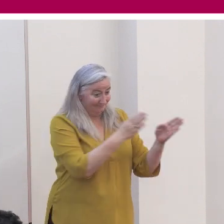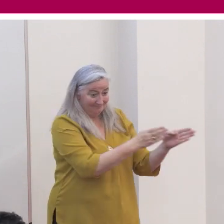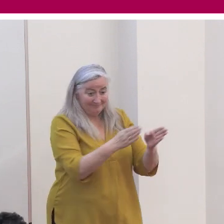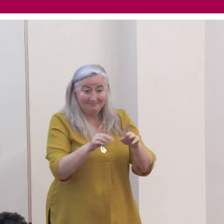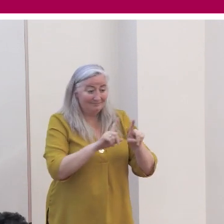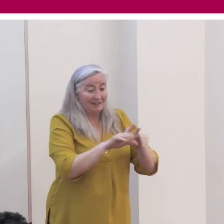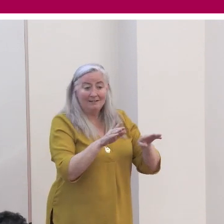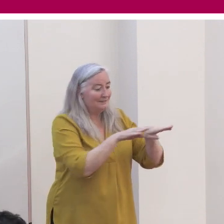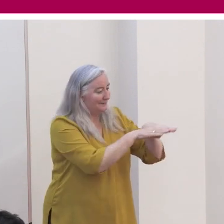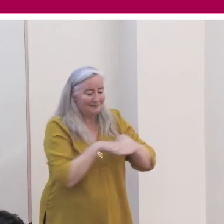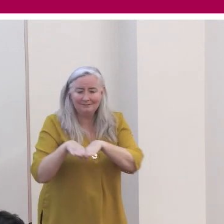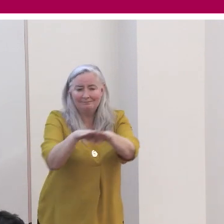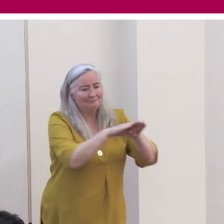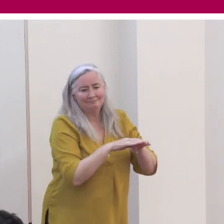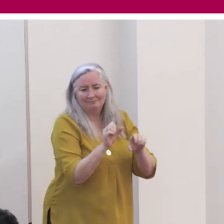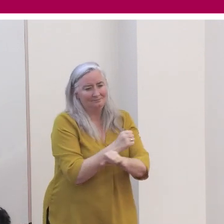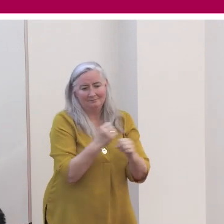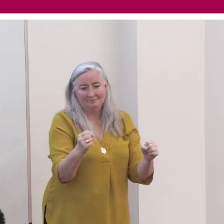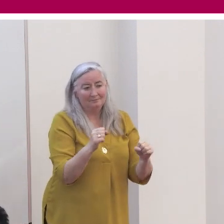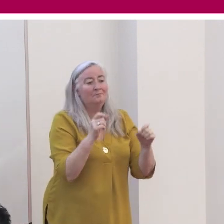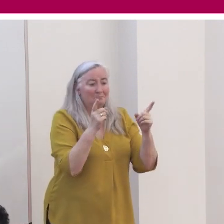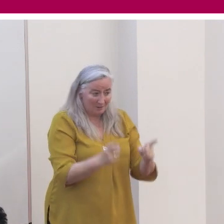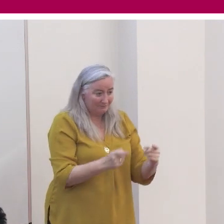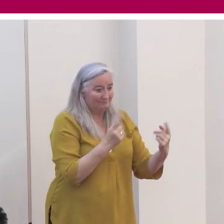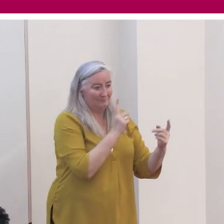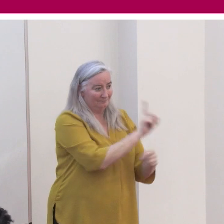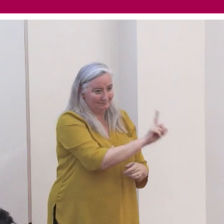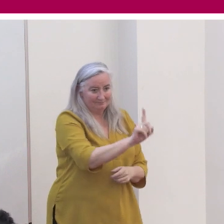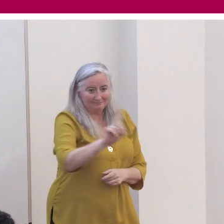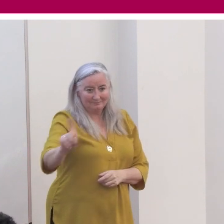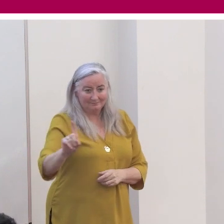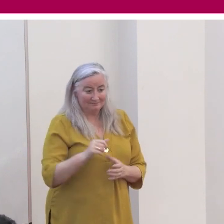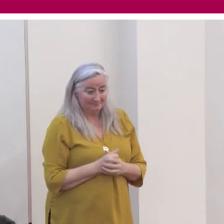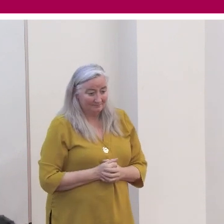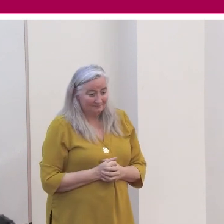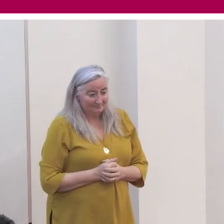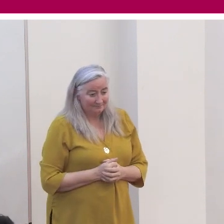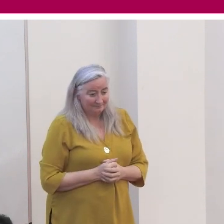thing, or else, as the victim pointed out, they wouldn't have actually said anything.